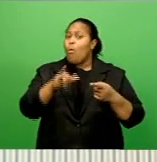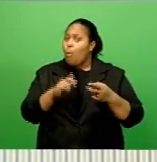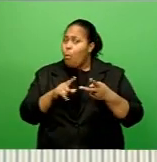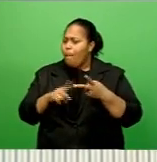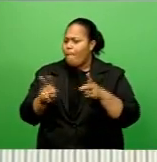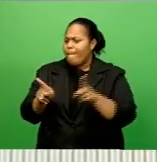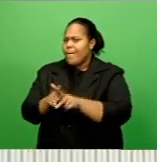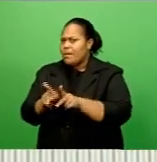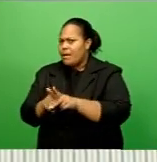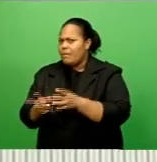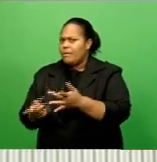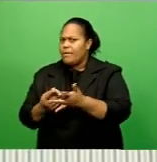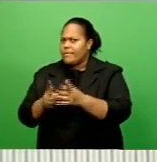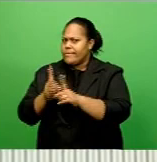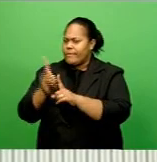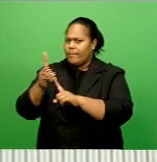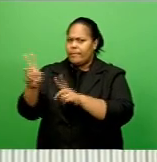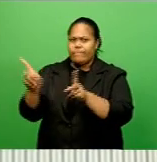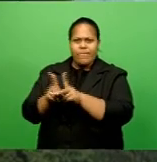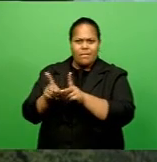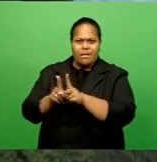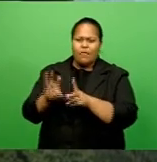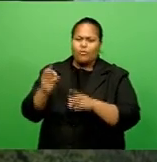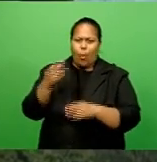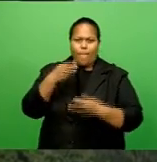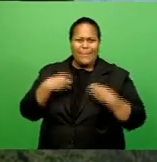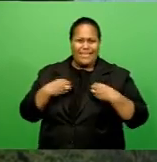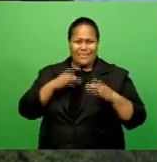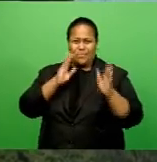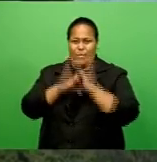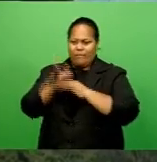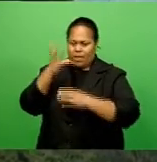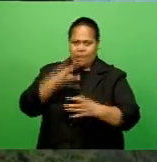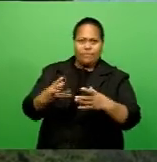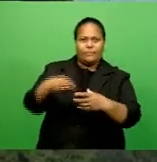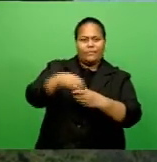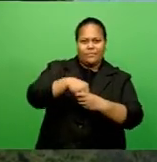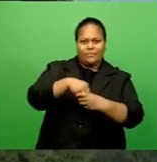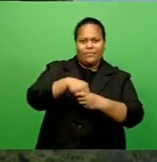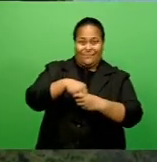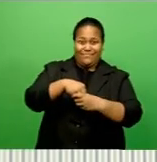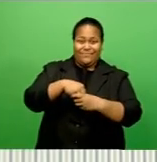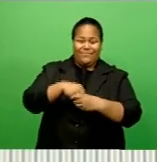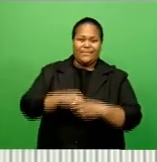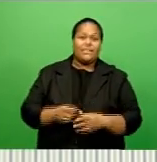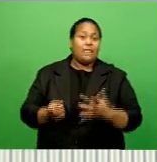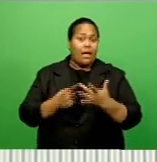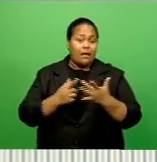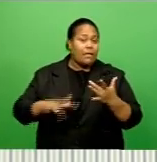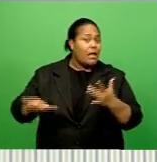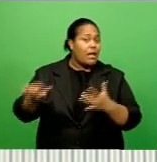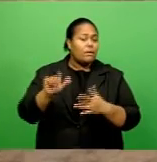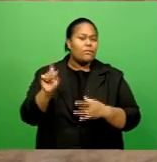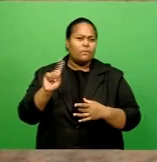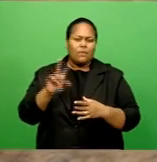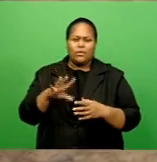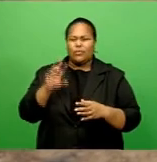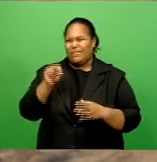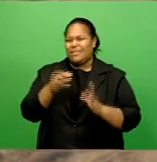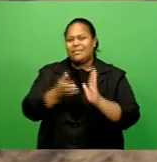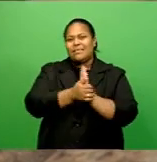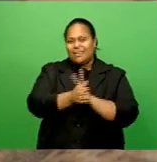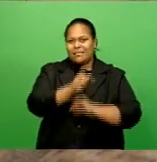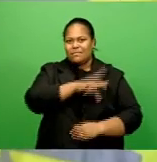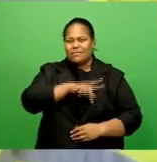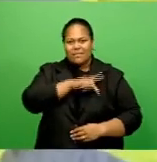our development partners or getting the private sector involved. Other areas, obviously, of course, is the area of expertise, making sure that we have